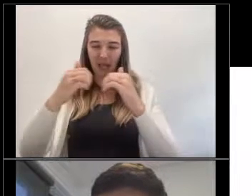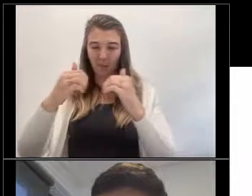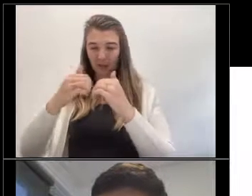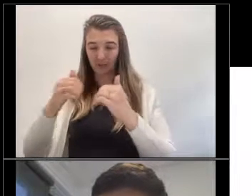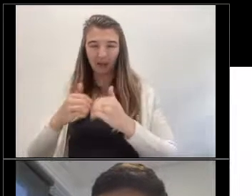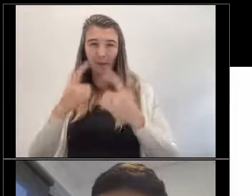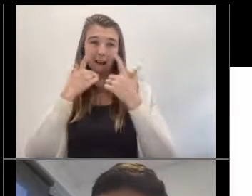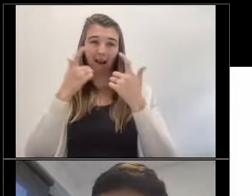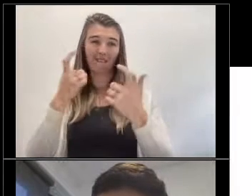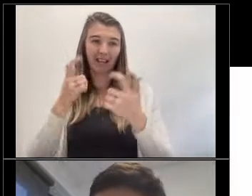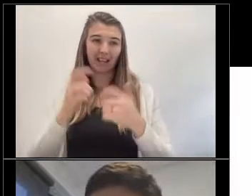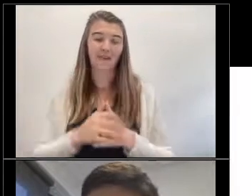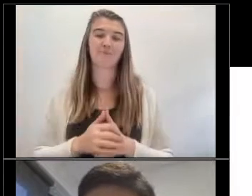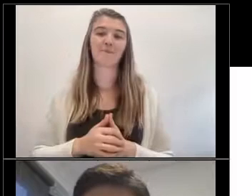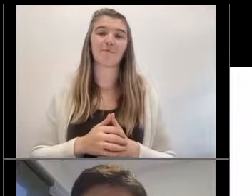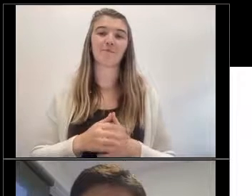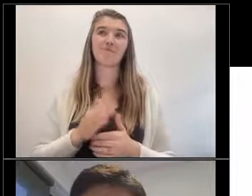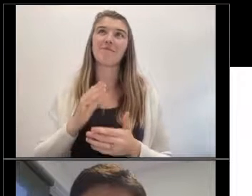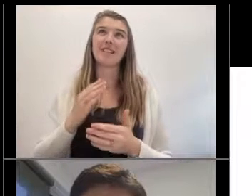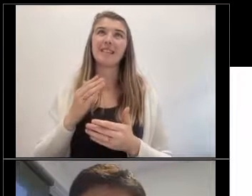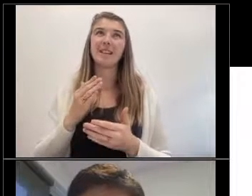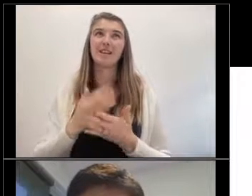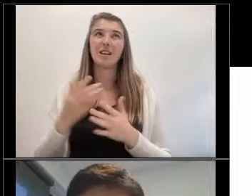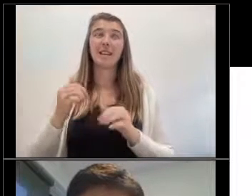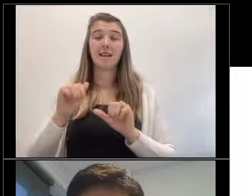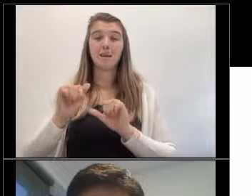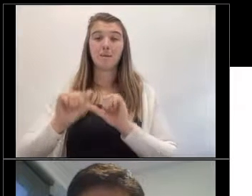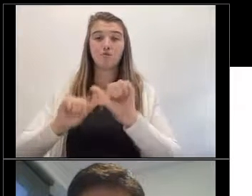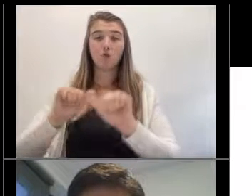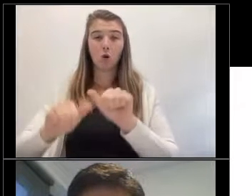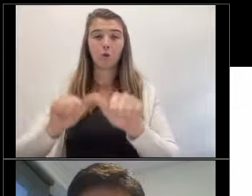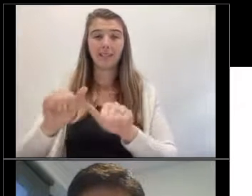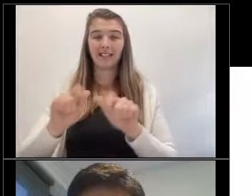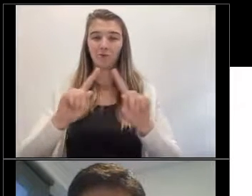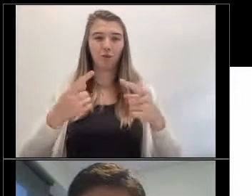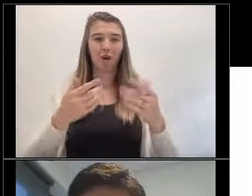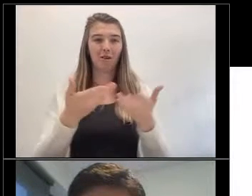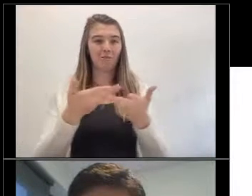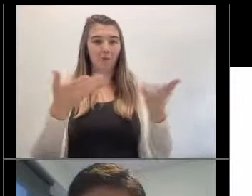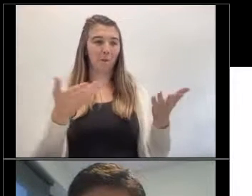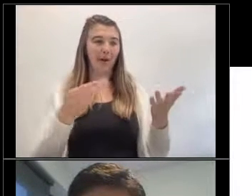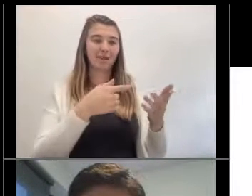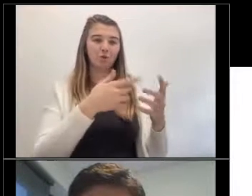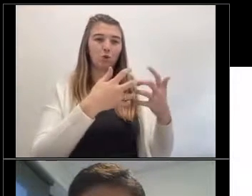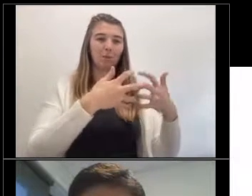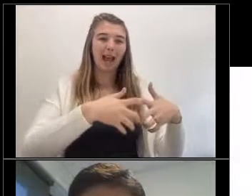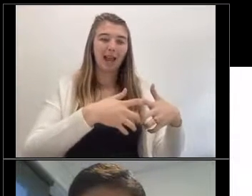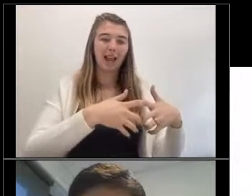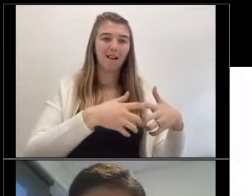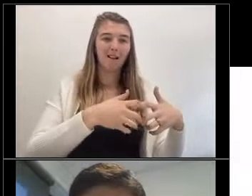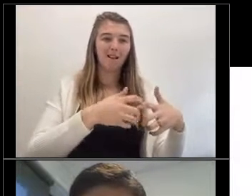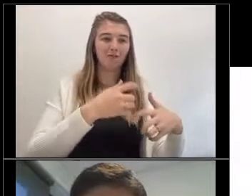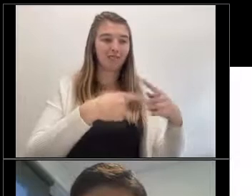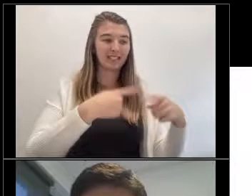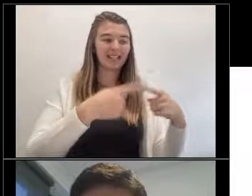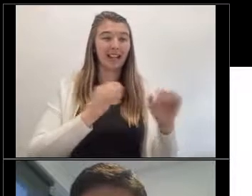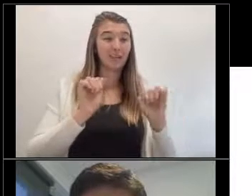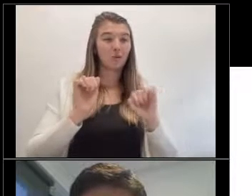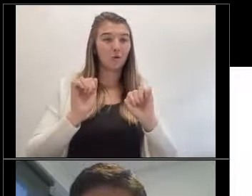You know, the process is economically not very comparable to mechanical recycling yet. But we're hoping to,